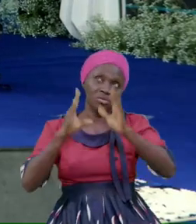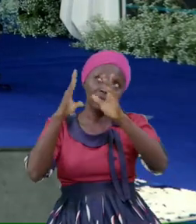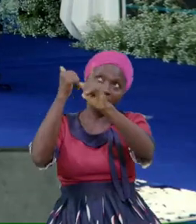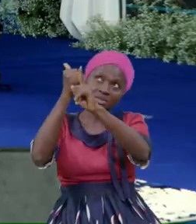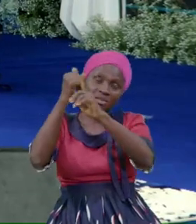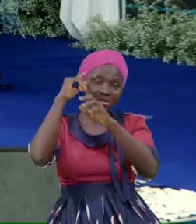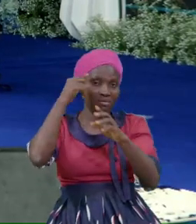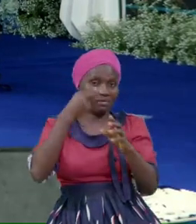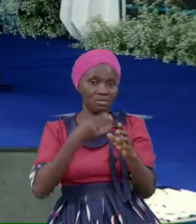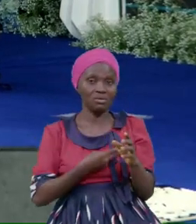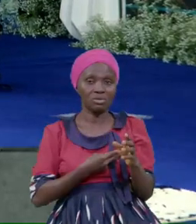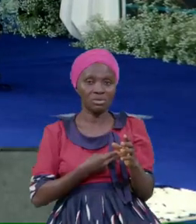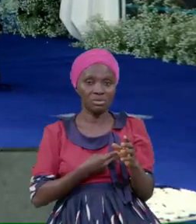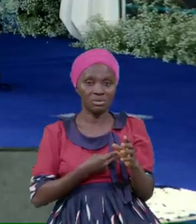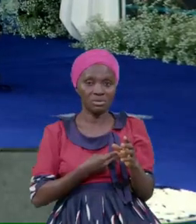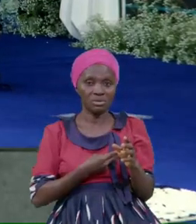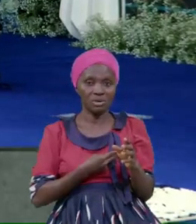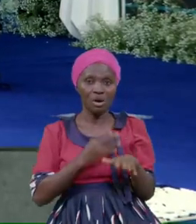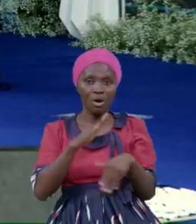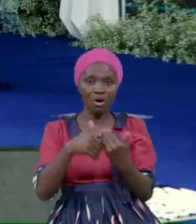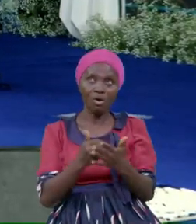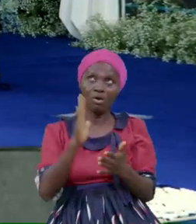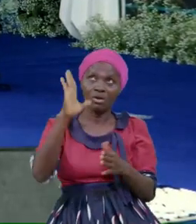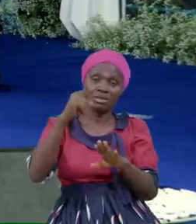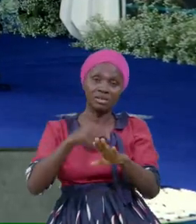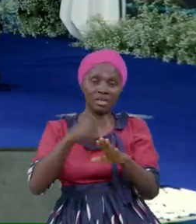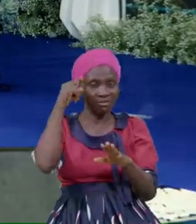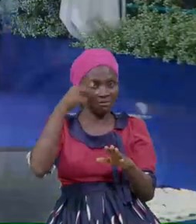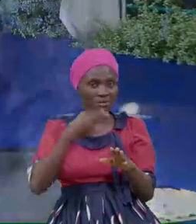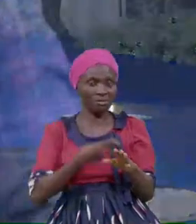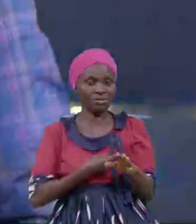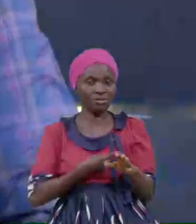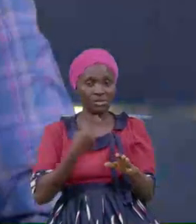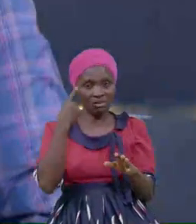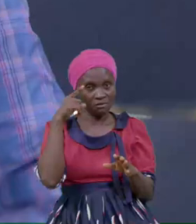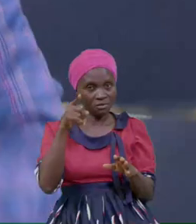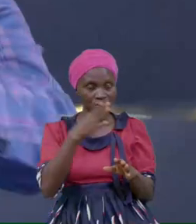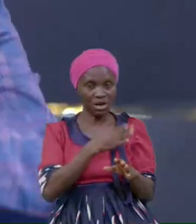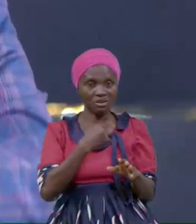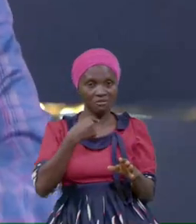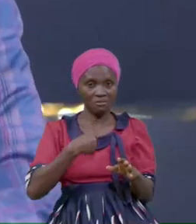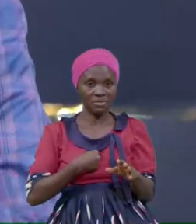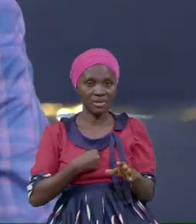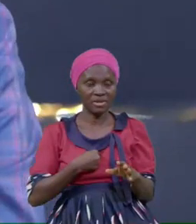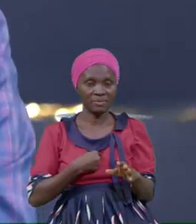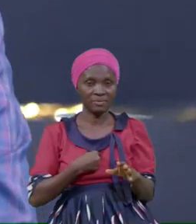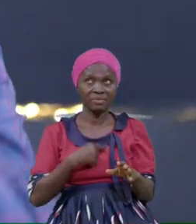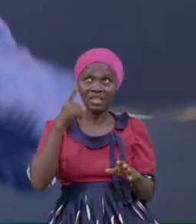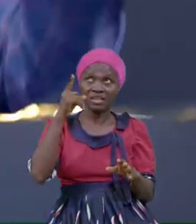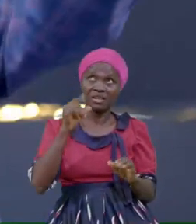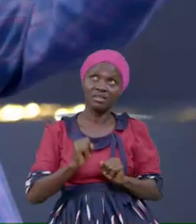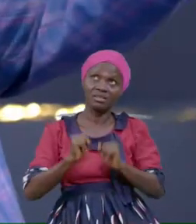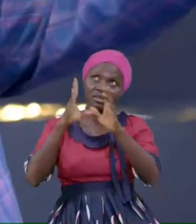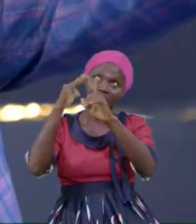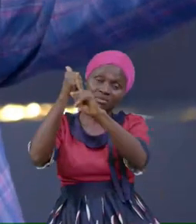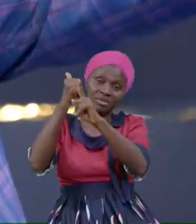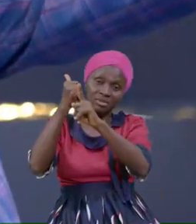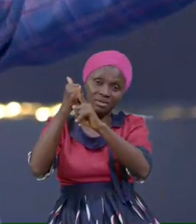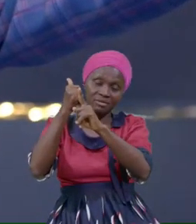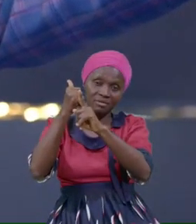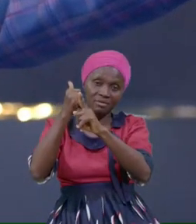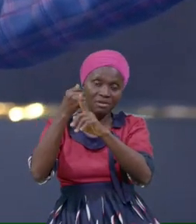time, for us, for you and for me and for you. He gave himself for